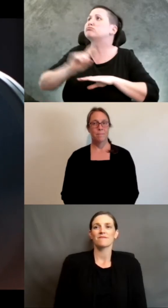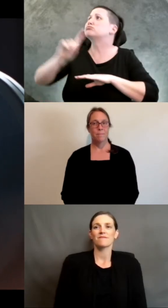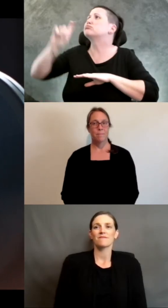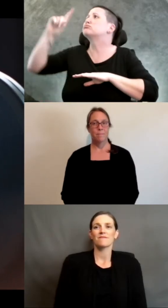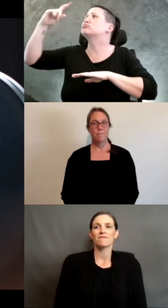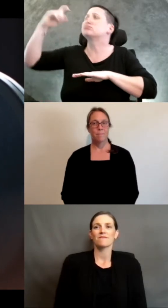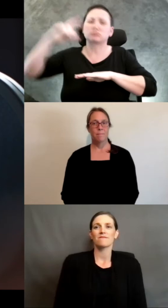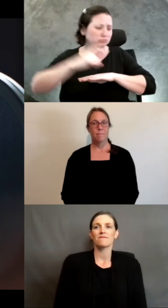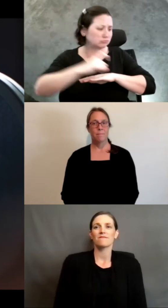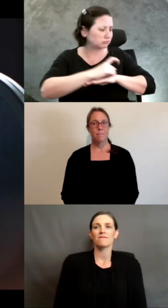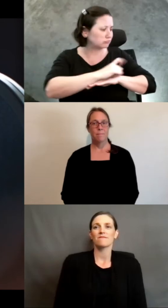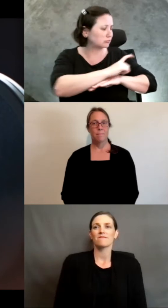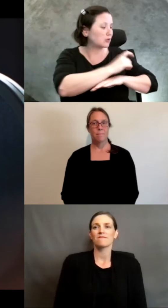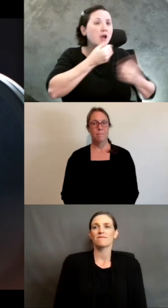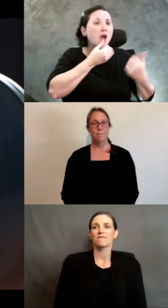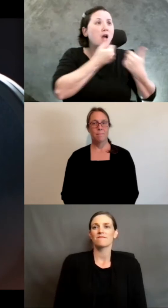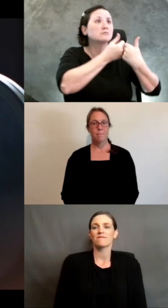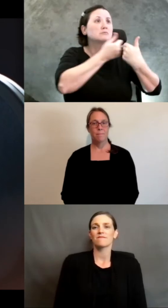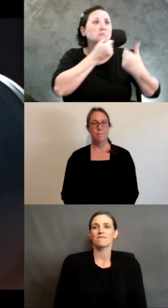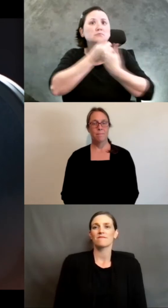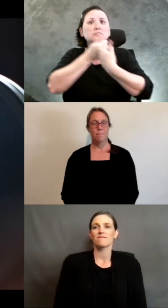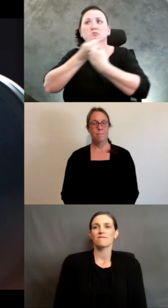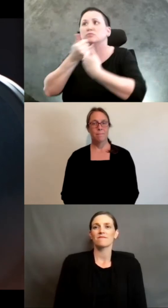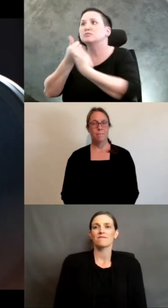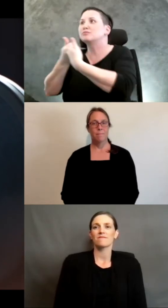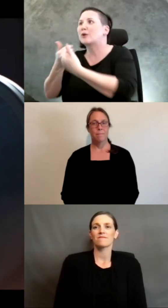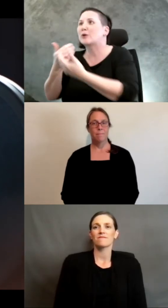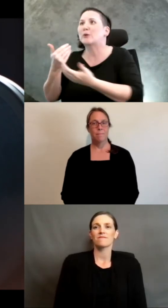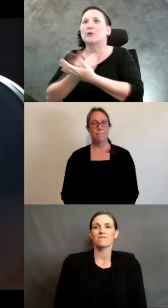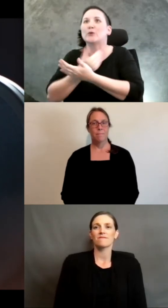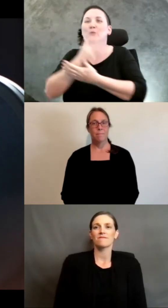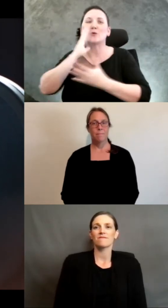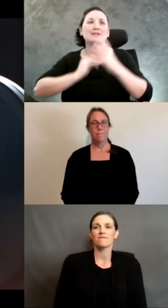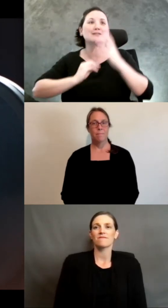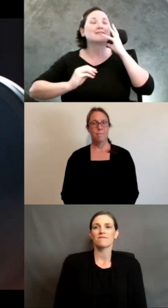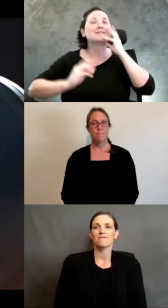new challenges to explore.